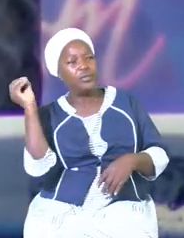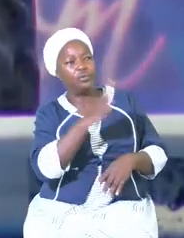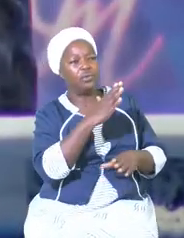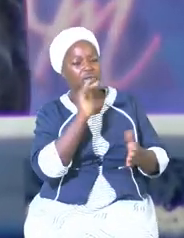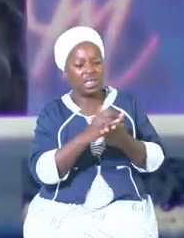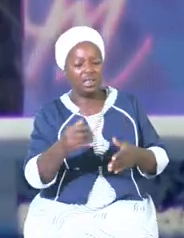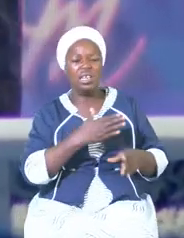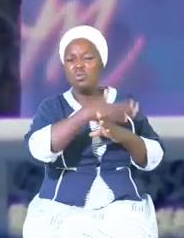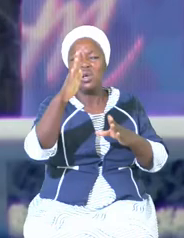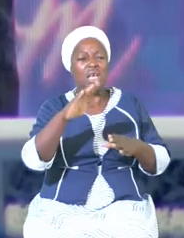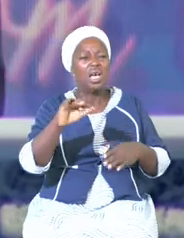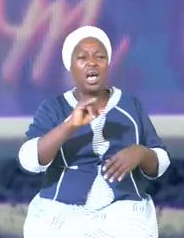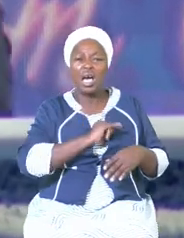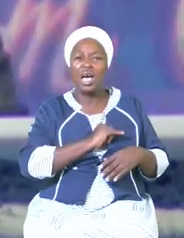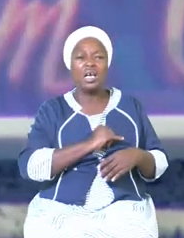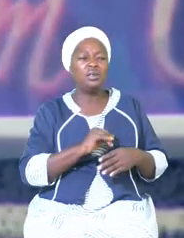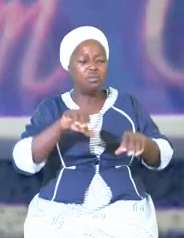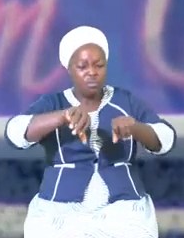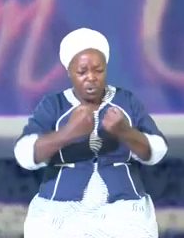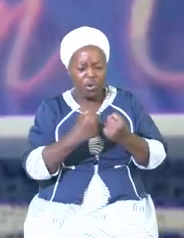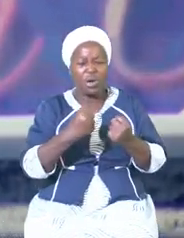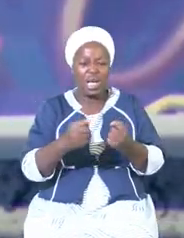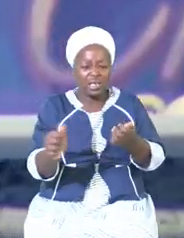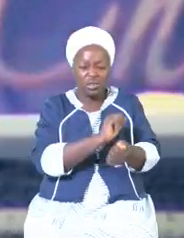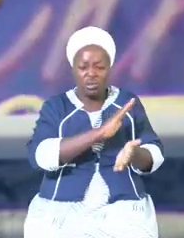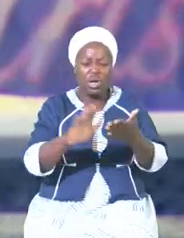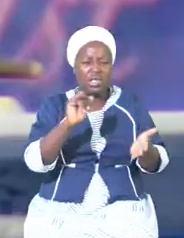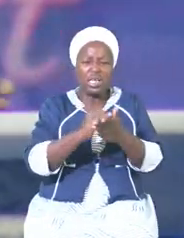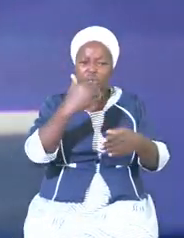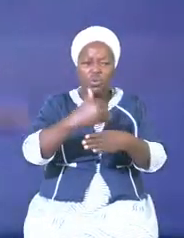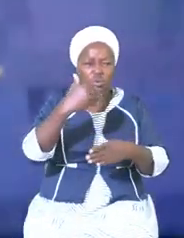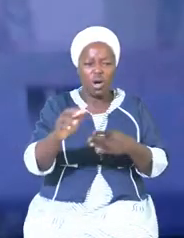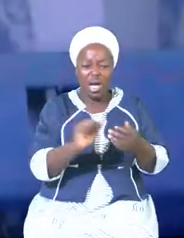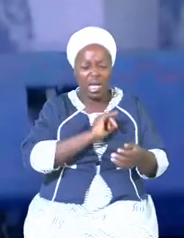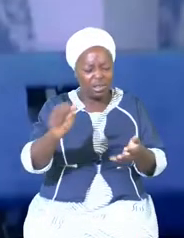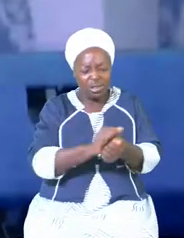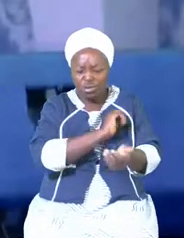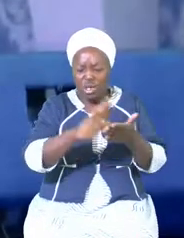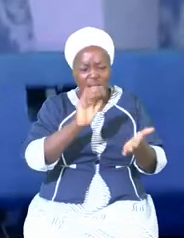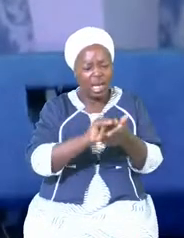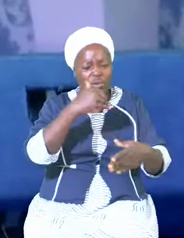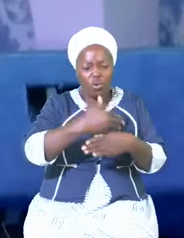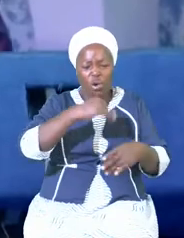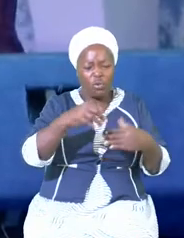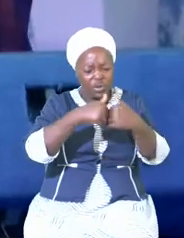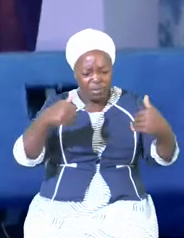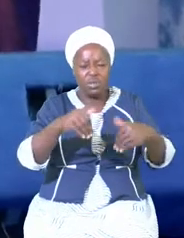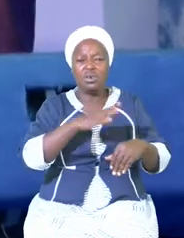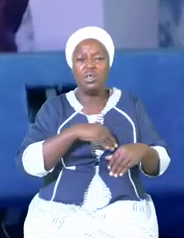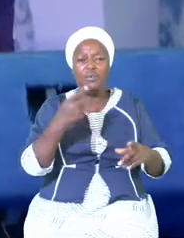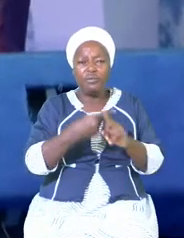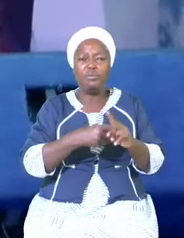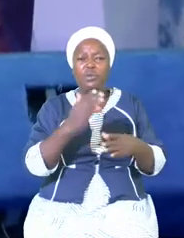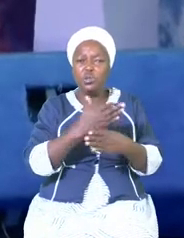I pull that wall down, I destroy that wall of demarcation and division between